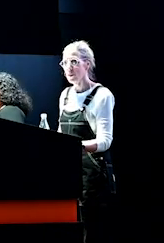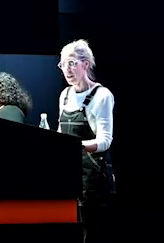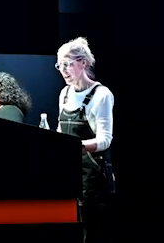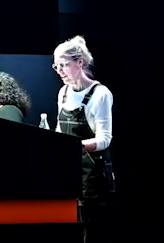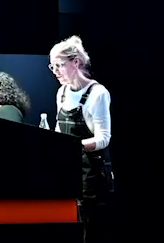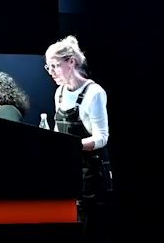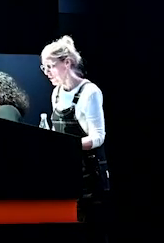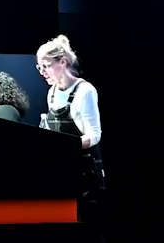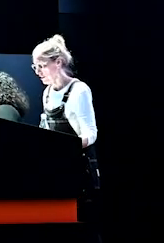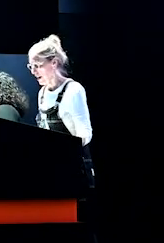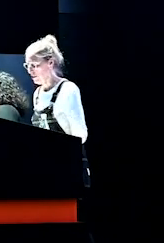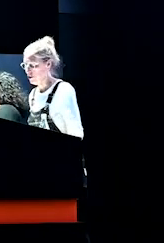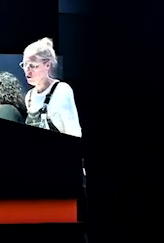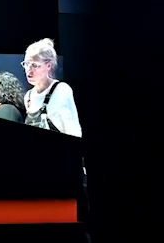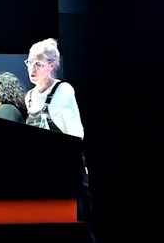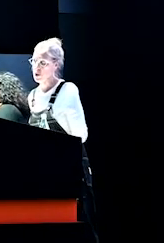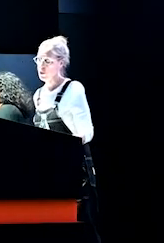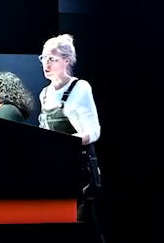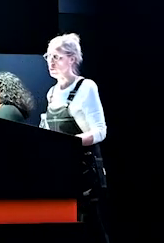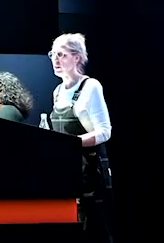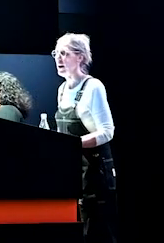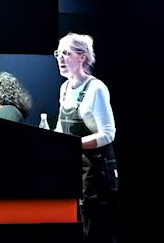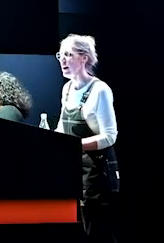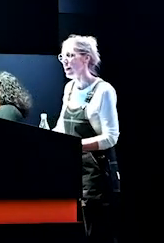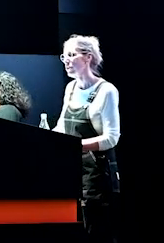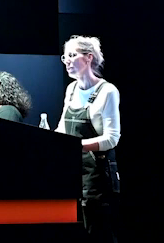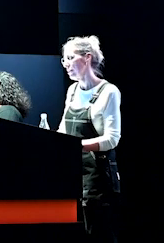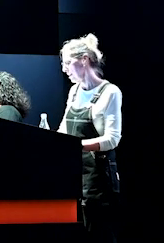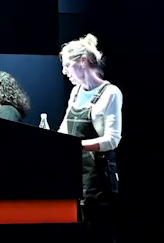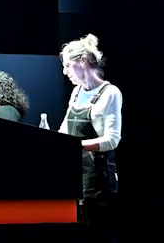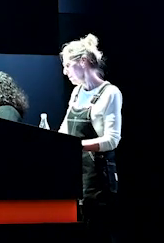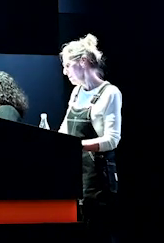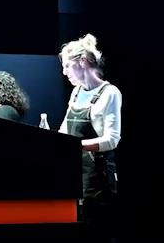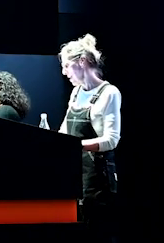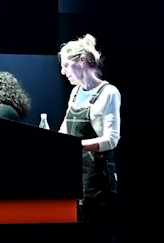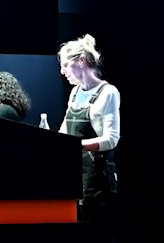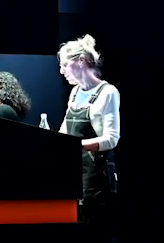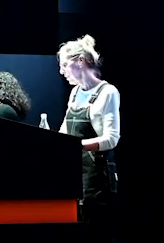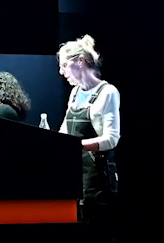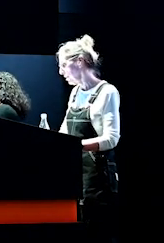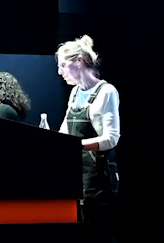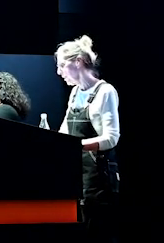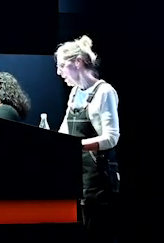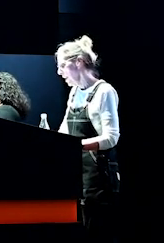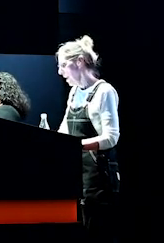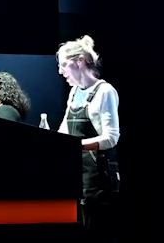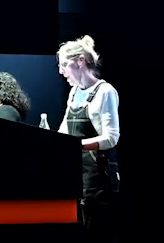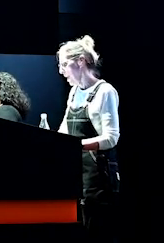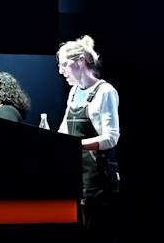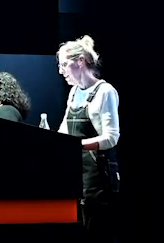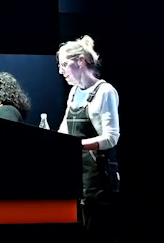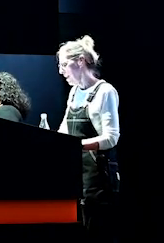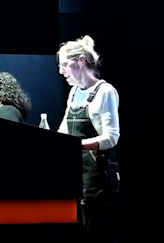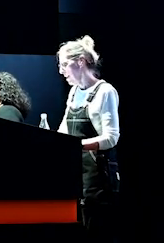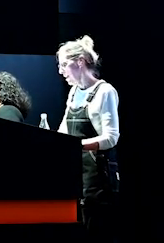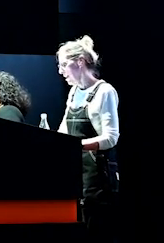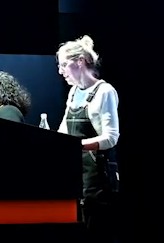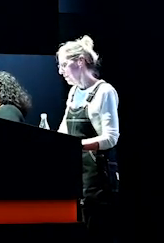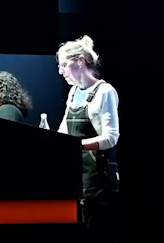Sesame celebrated its 50-year anniversary. We worked with an agency called Metson Creative,